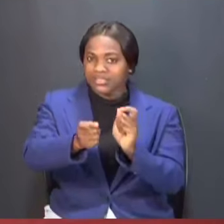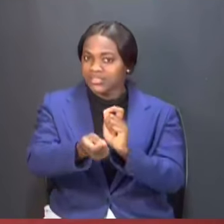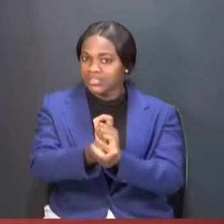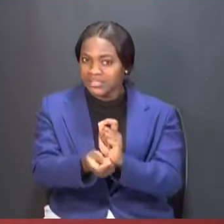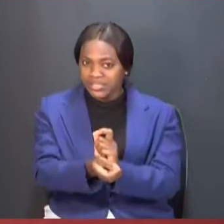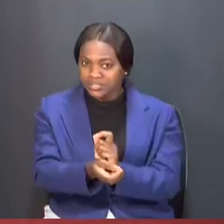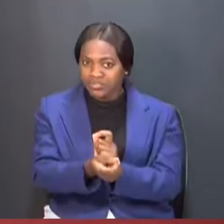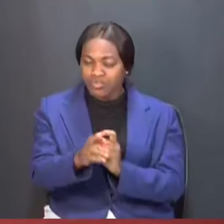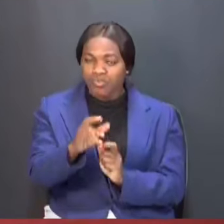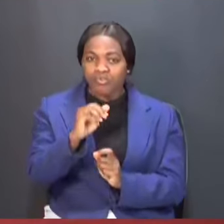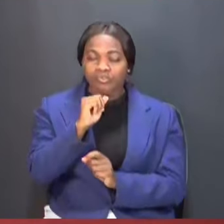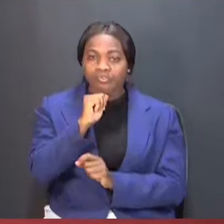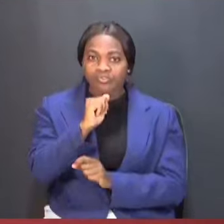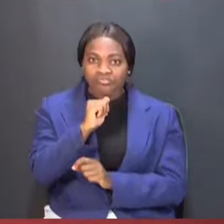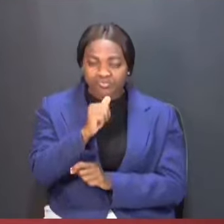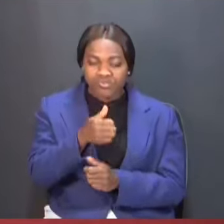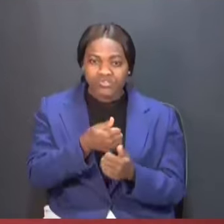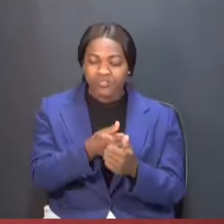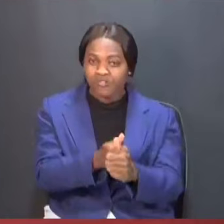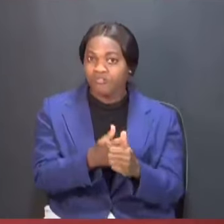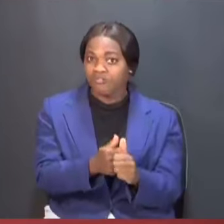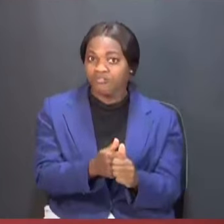it unilaterally.